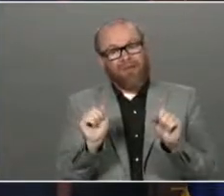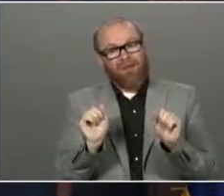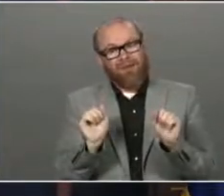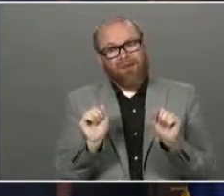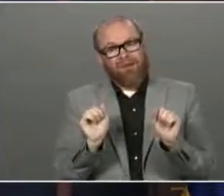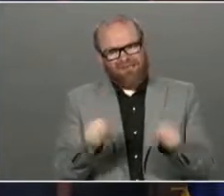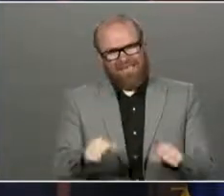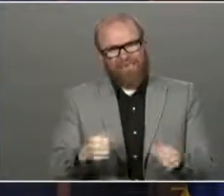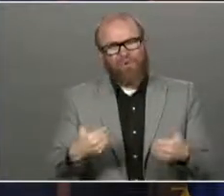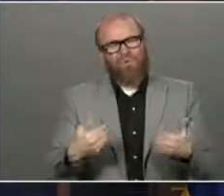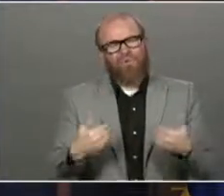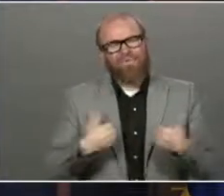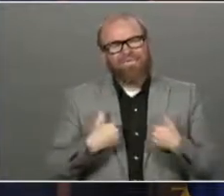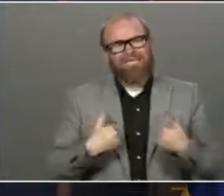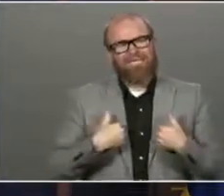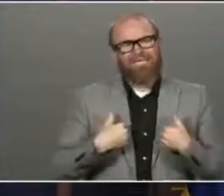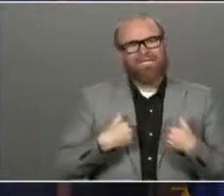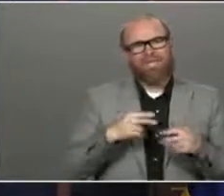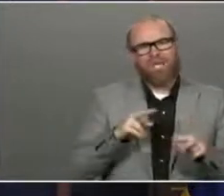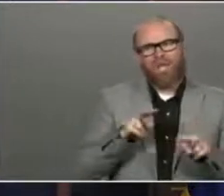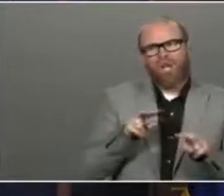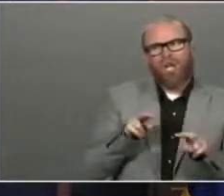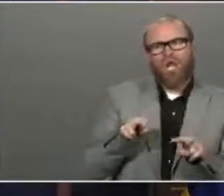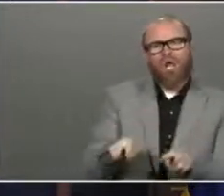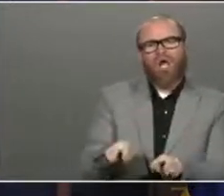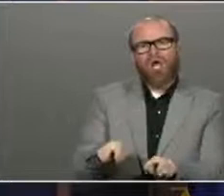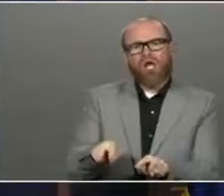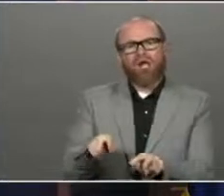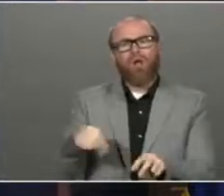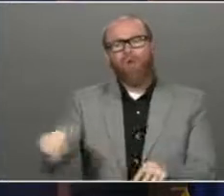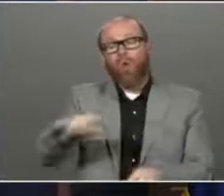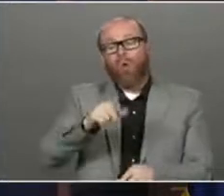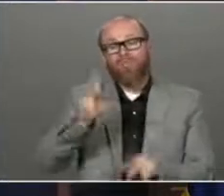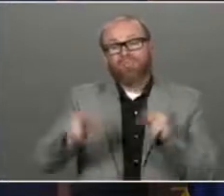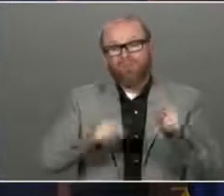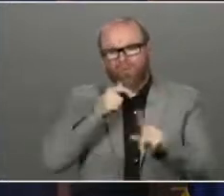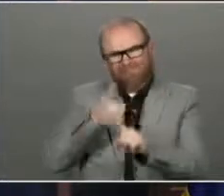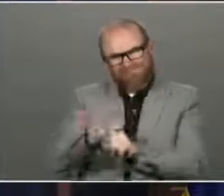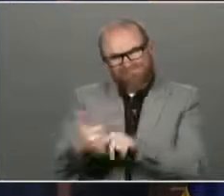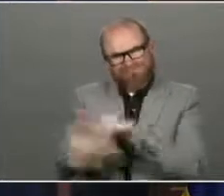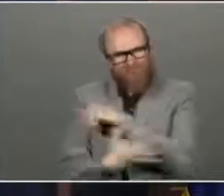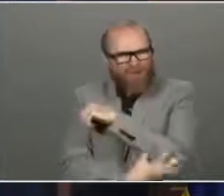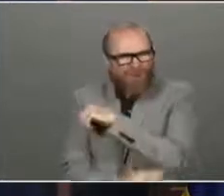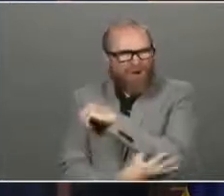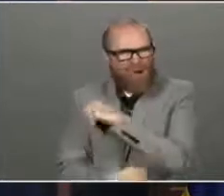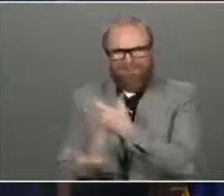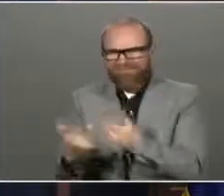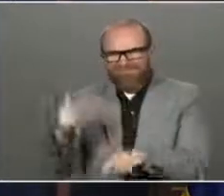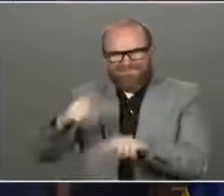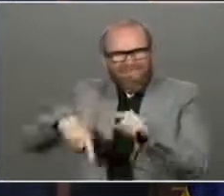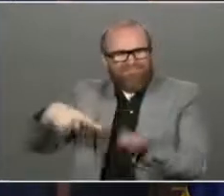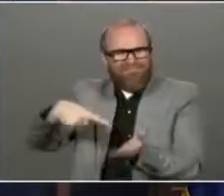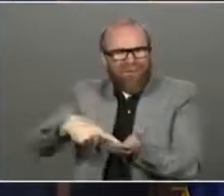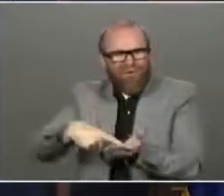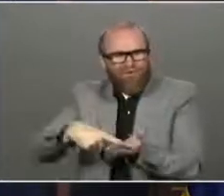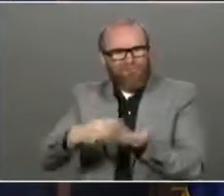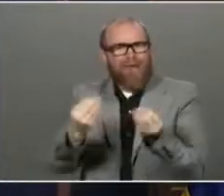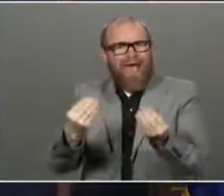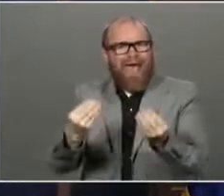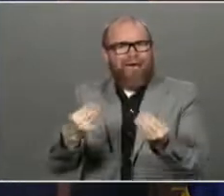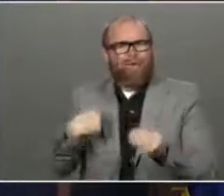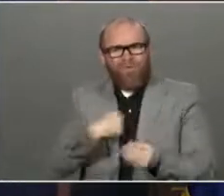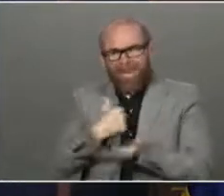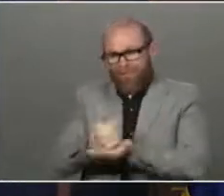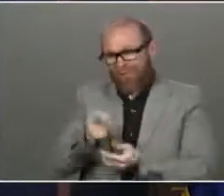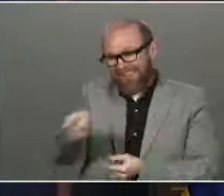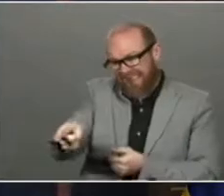the lowest socioeconomic scale, and is there something we can do to help them out? Whether